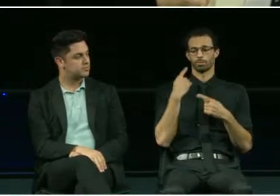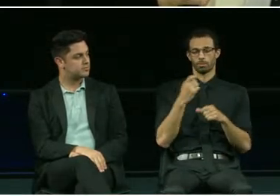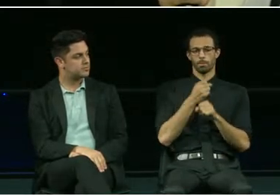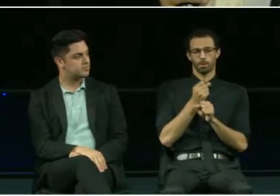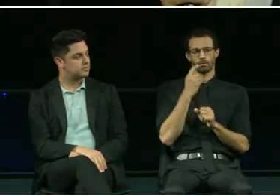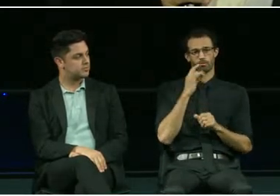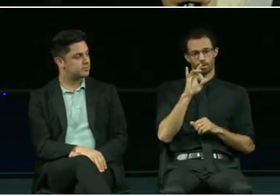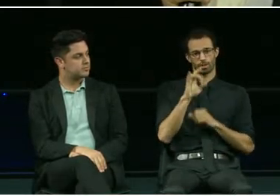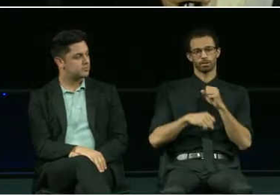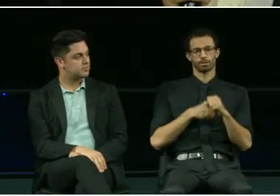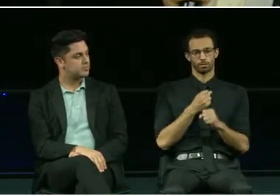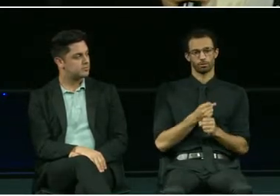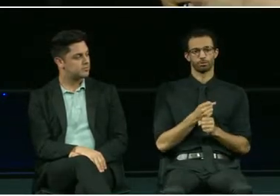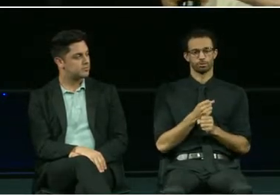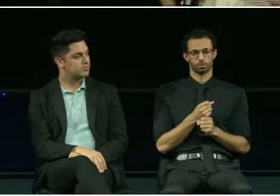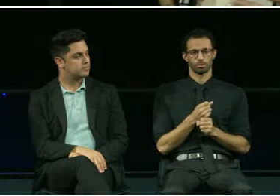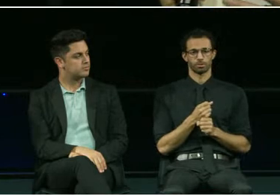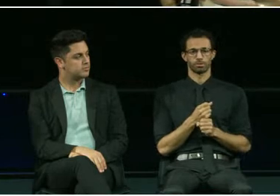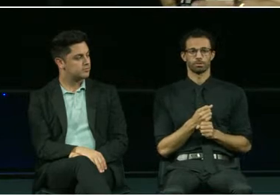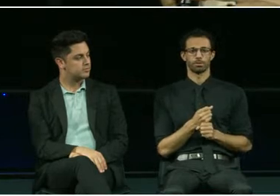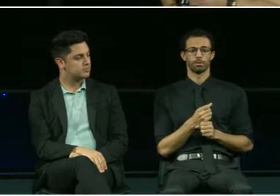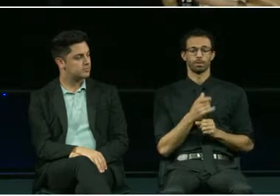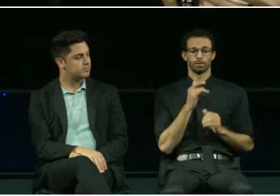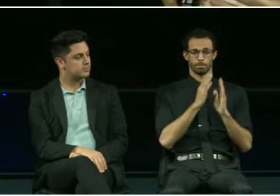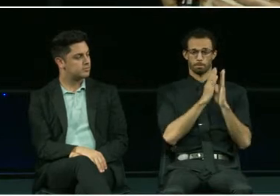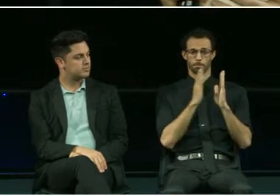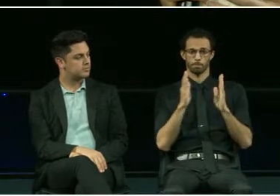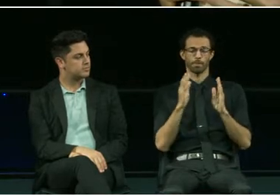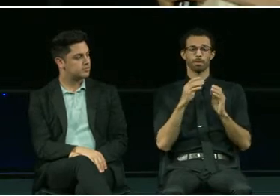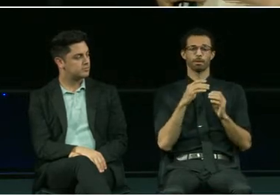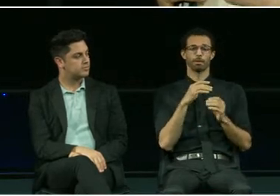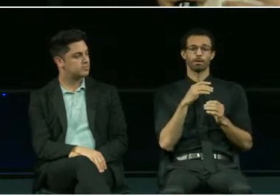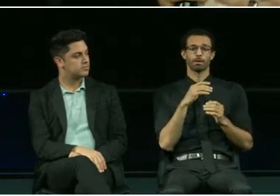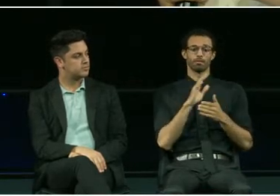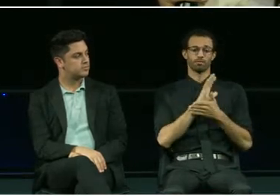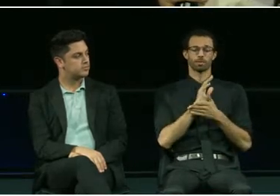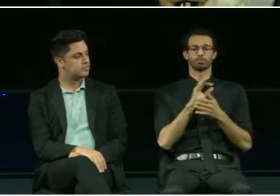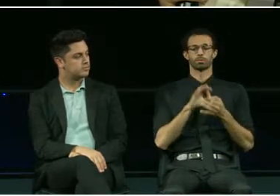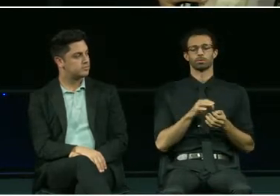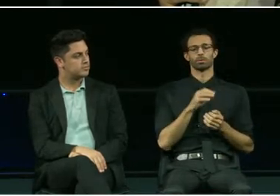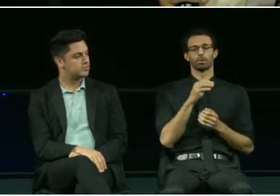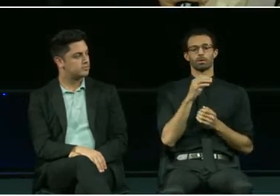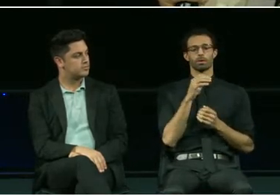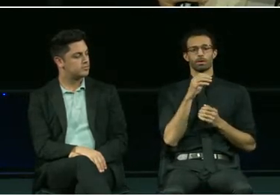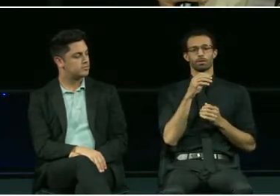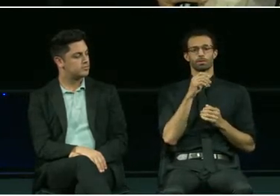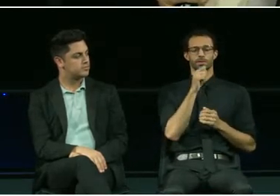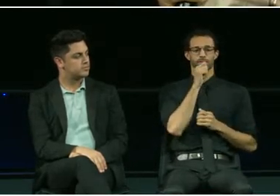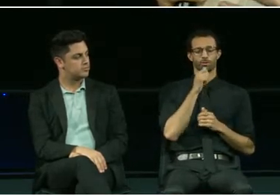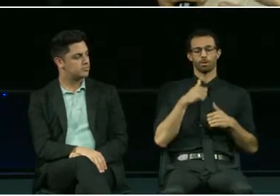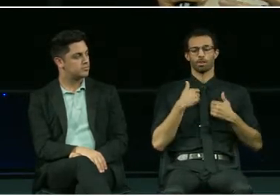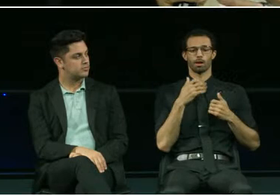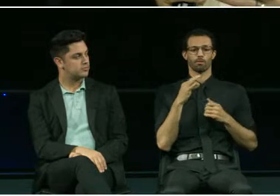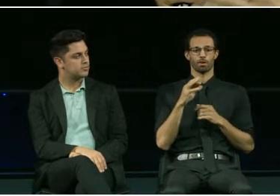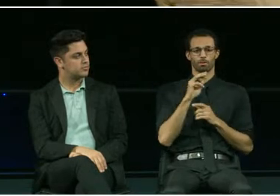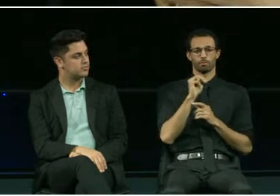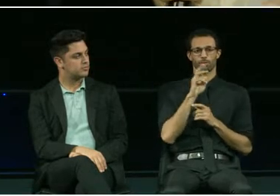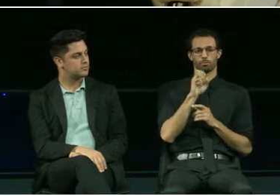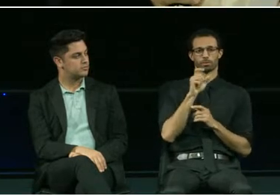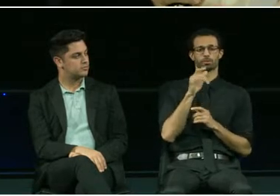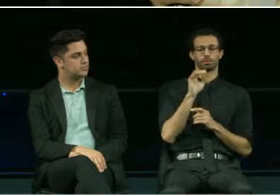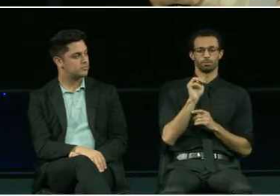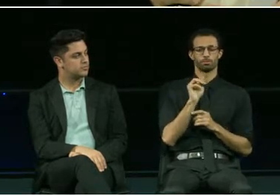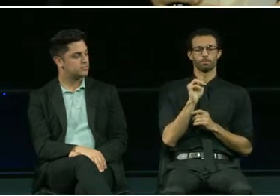8 years, and the set of films is called The Secret Life of Muslims, and the concept was to